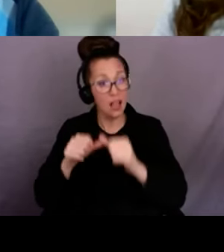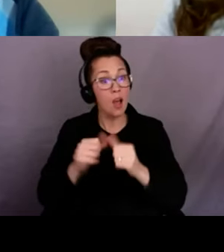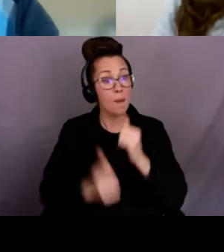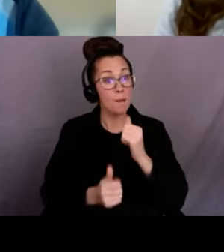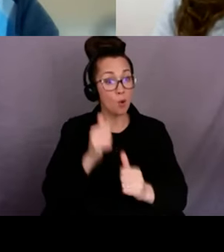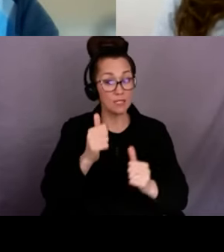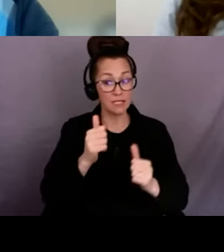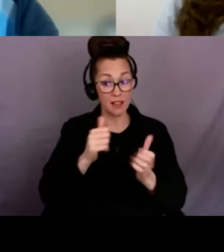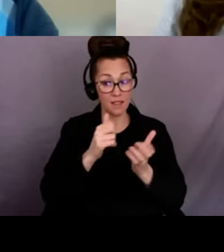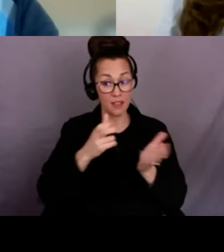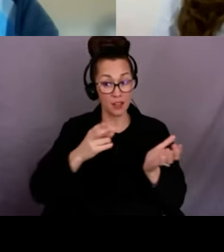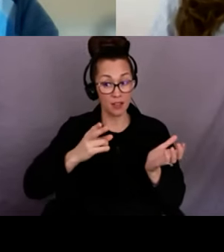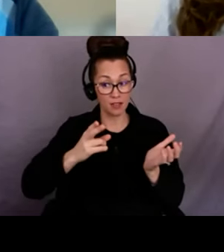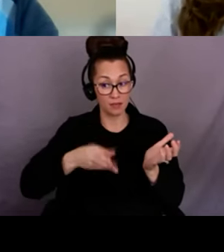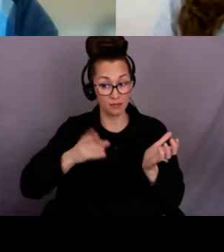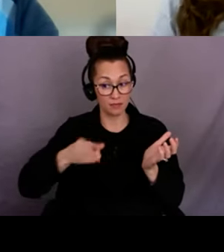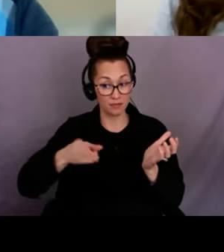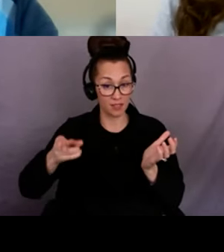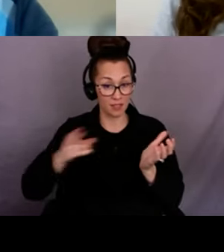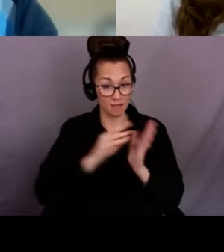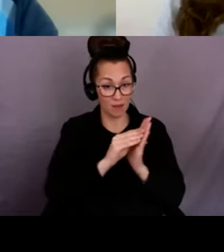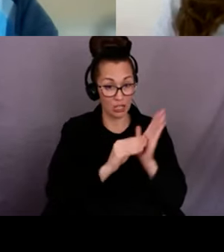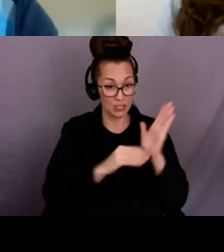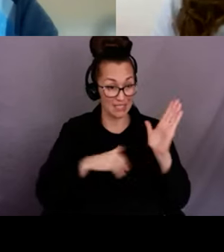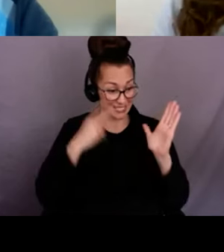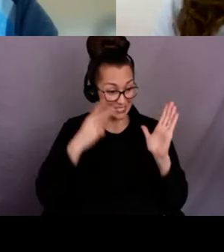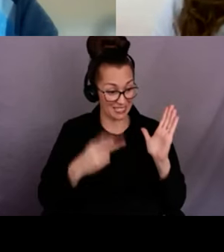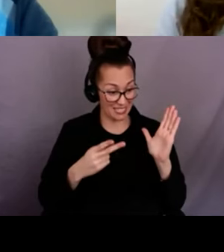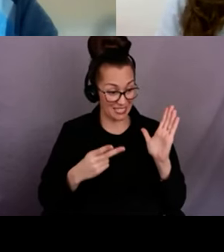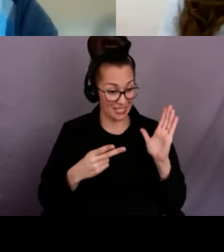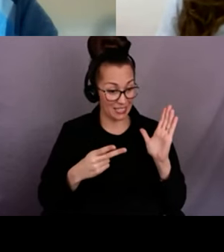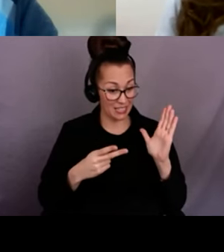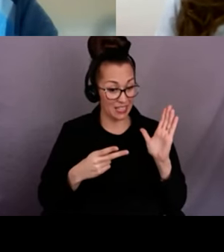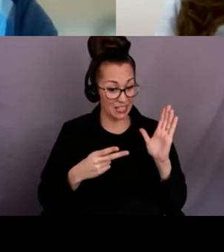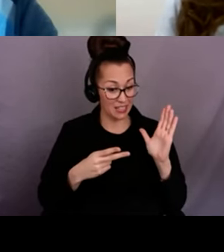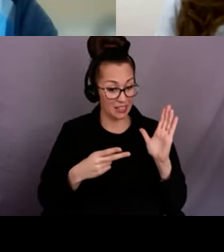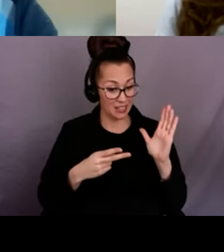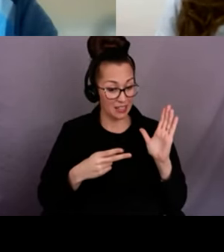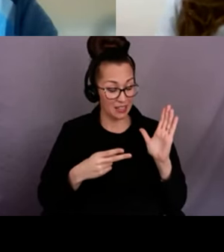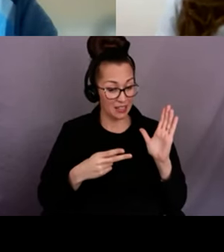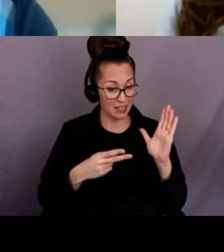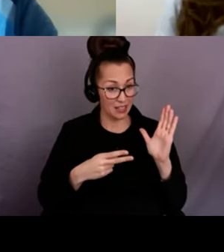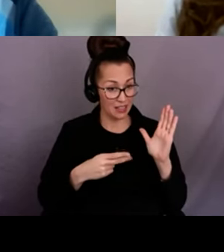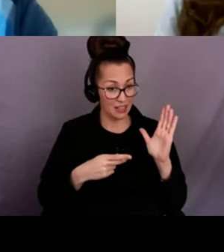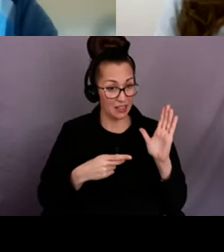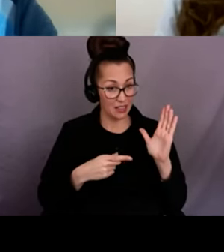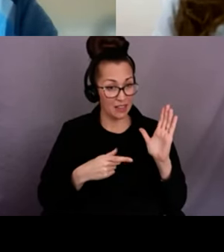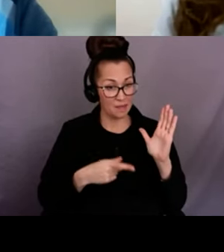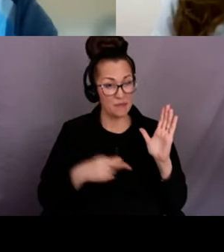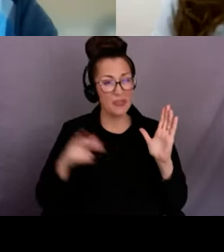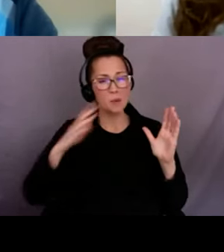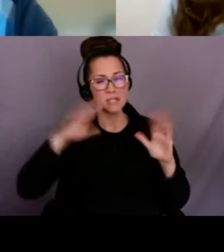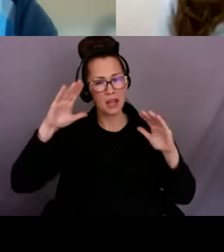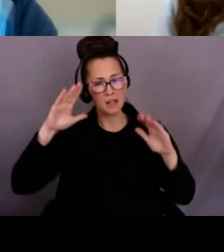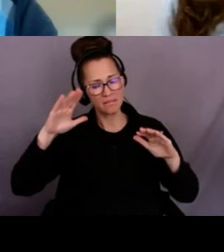relating to their initial enrollment at Willowbrook carried at the time that sort of low expectation